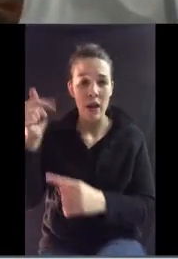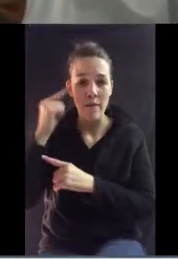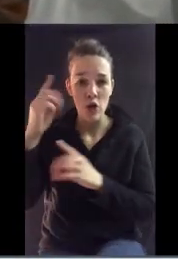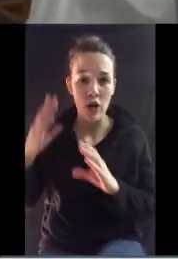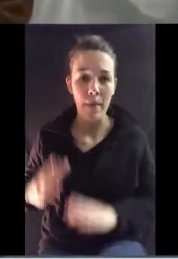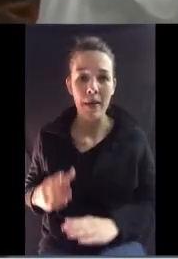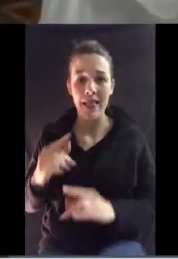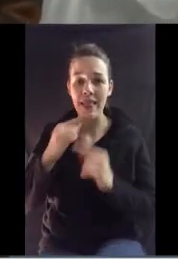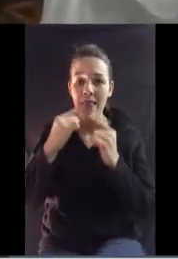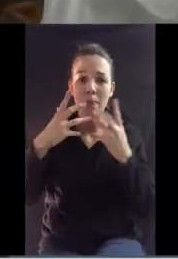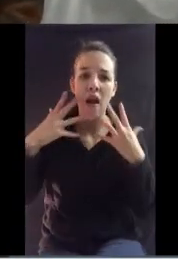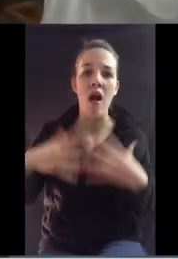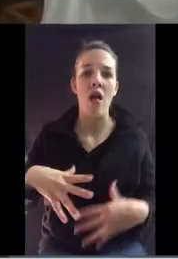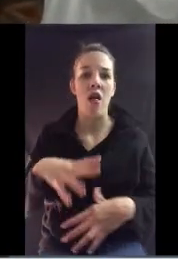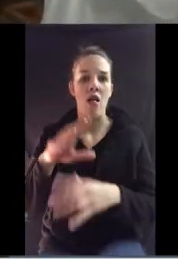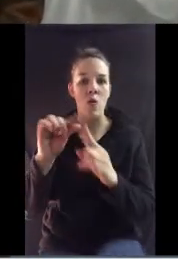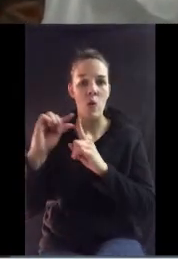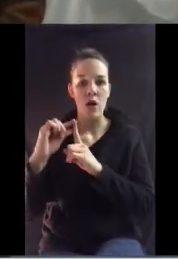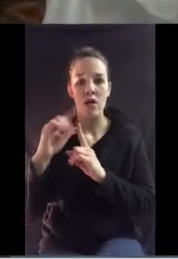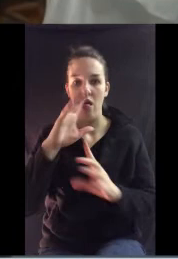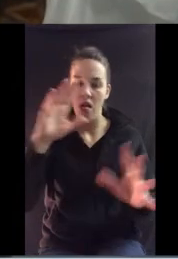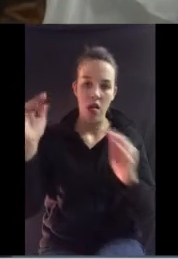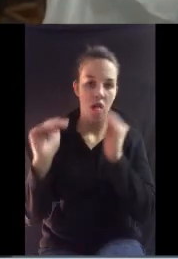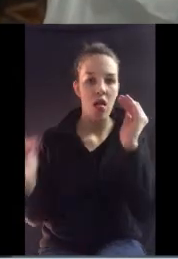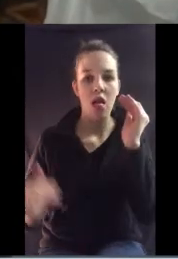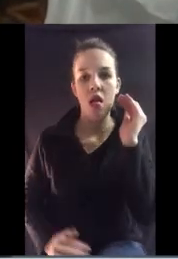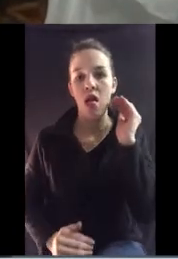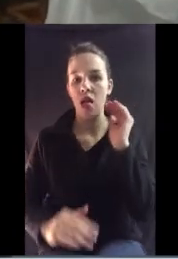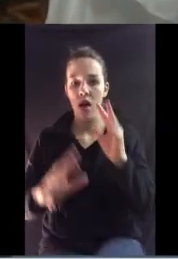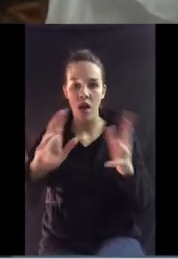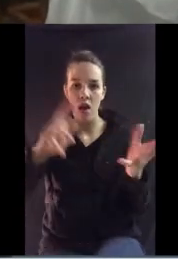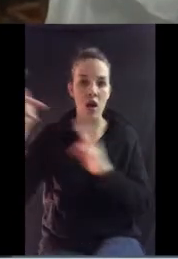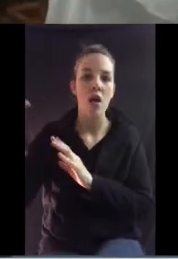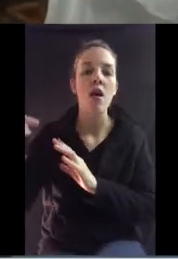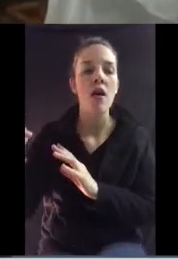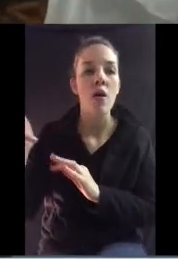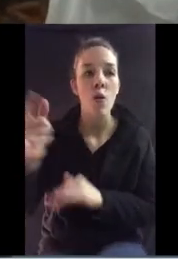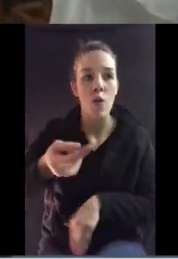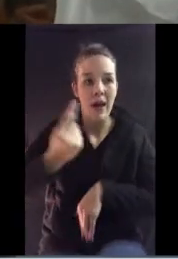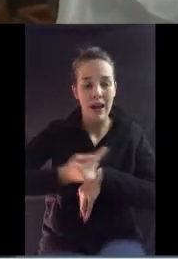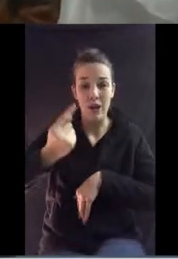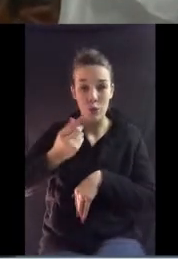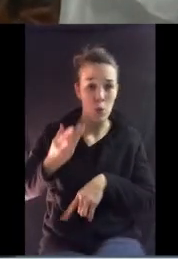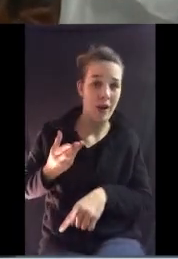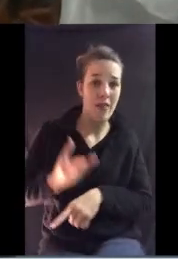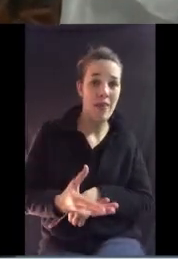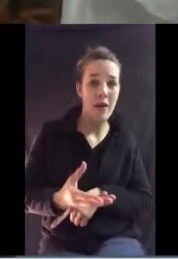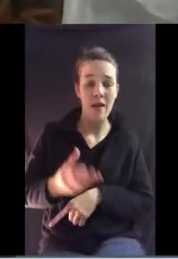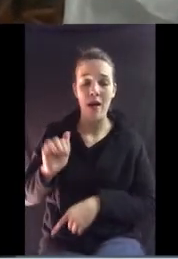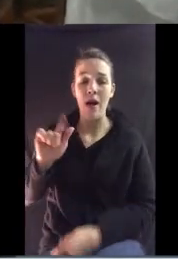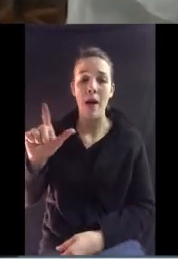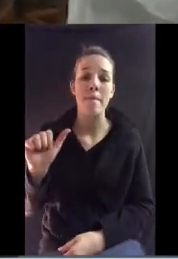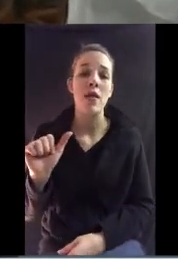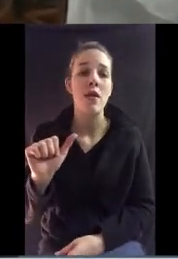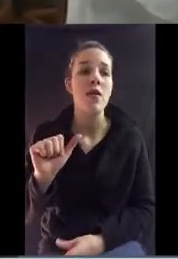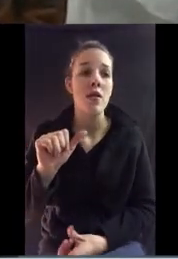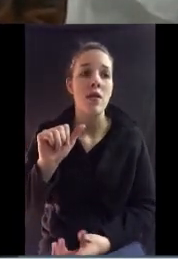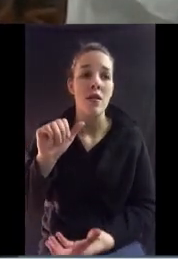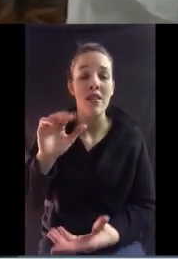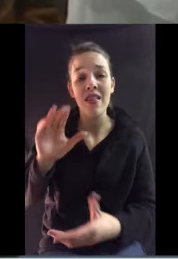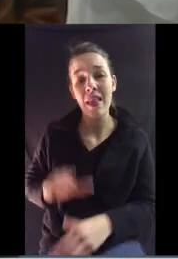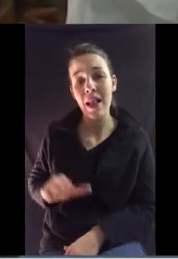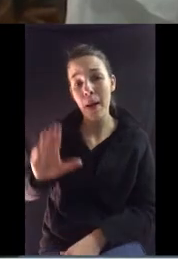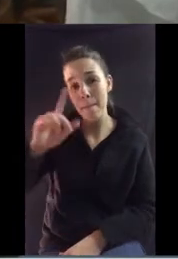racist, with its governor having his lips dripping with the words of interposition and nullification, one day, right there